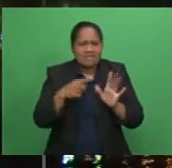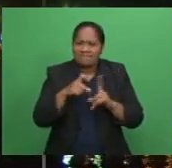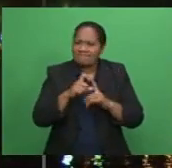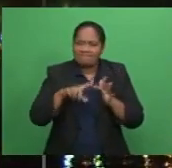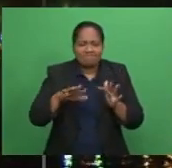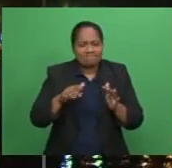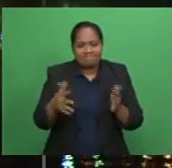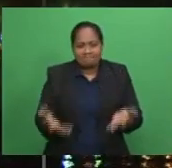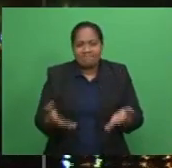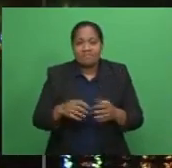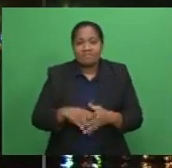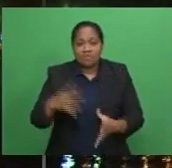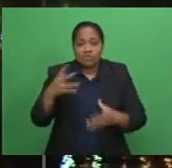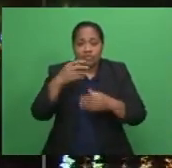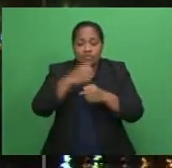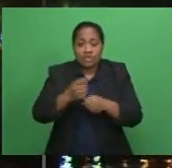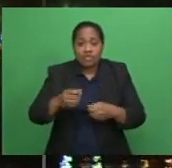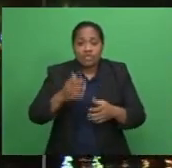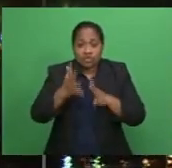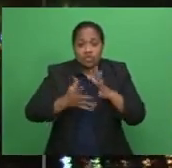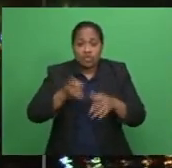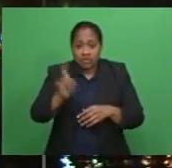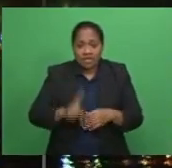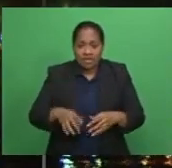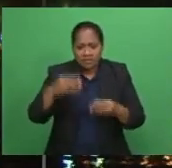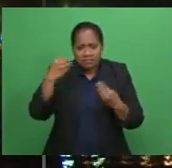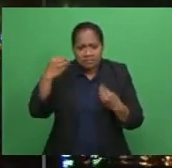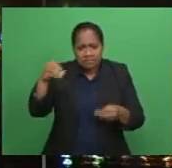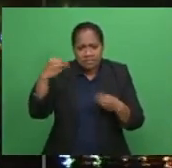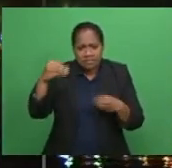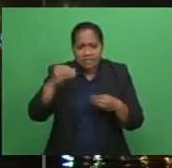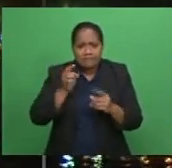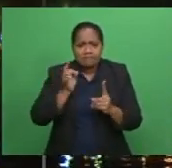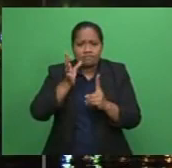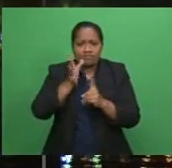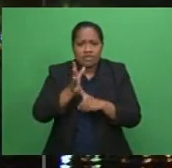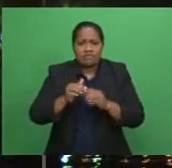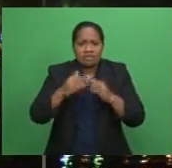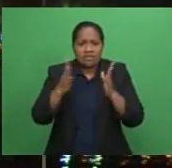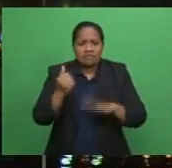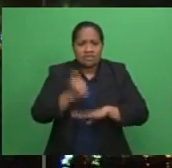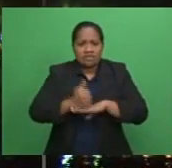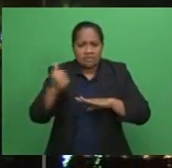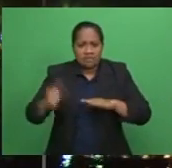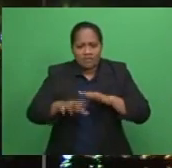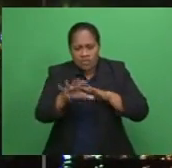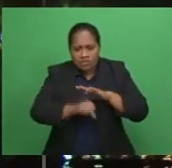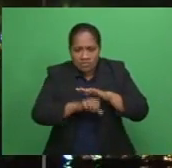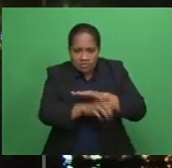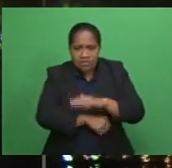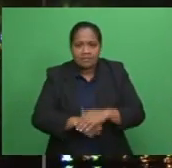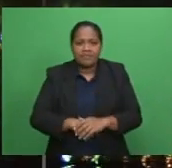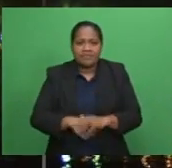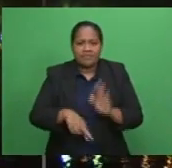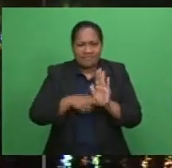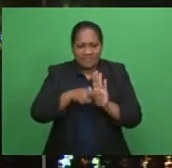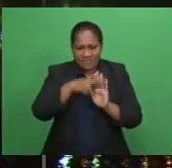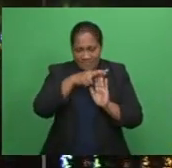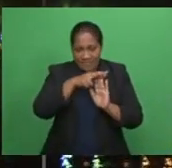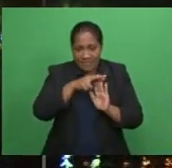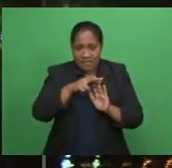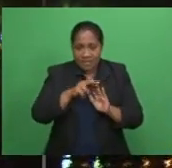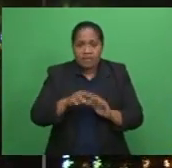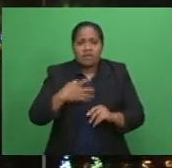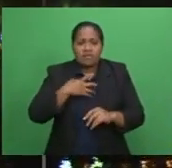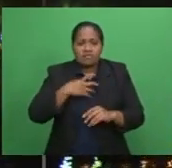Recapping the main stories for tonight, special audit of Housing Authority following corruption allegations. Resort push local tourism to